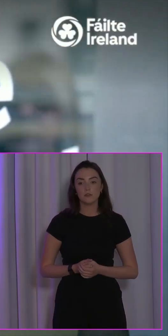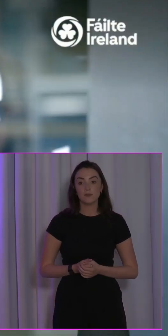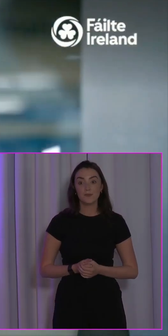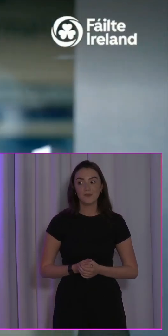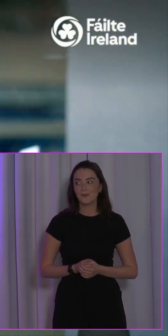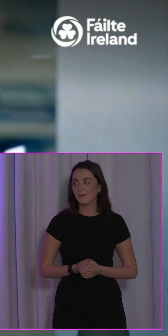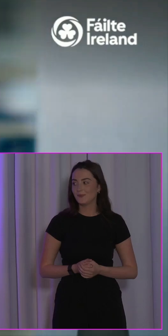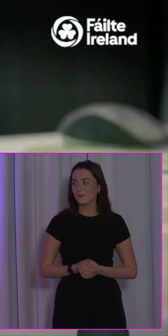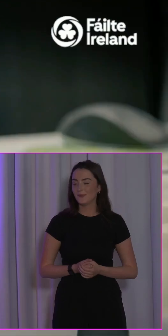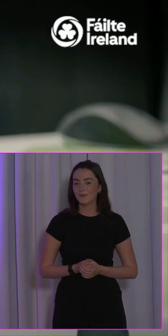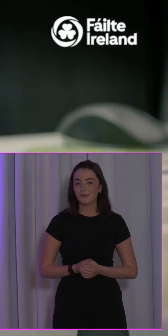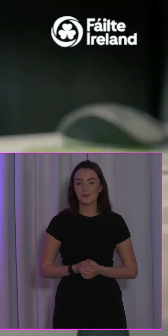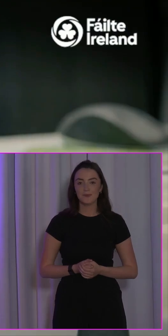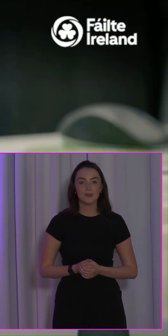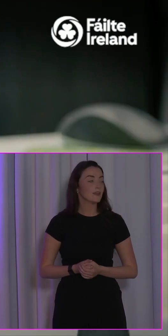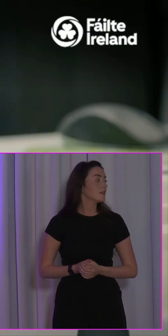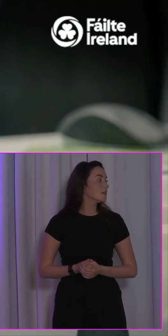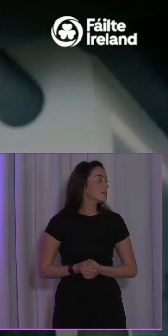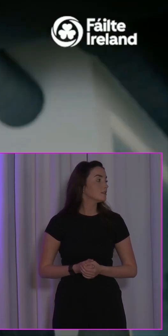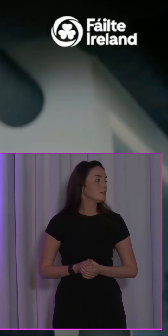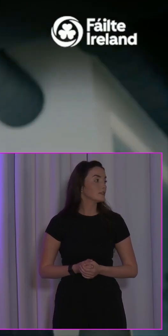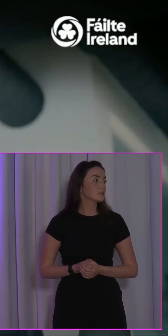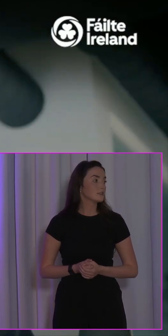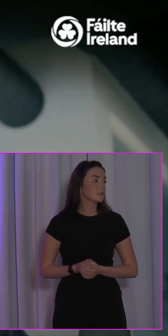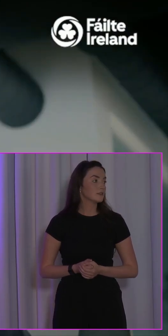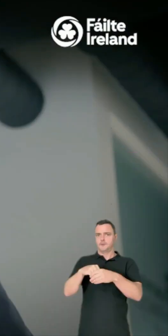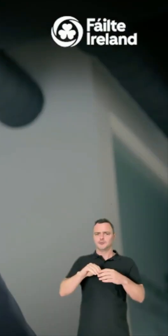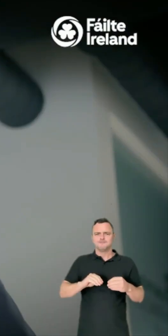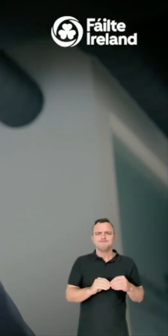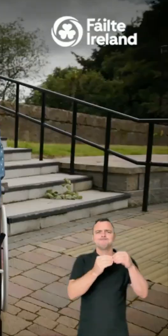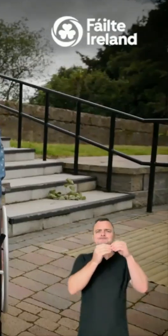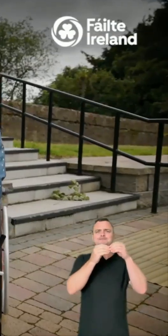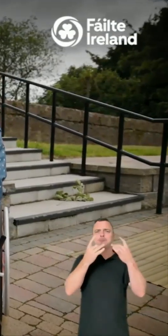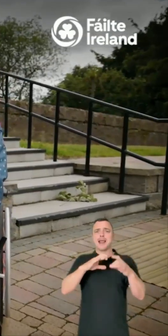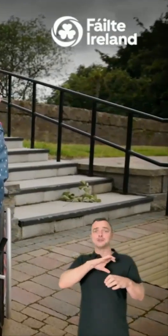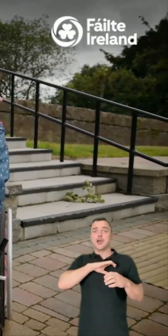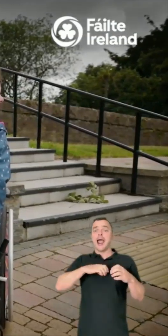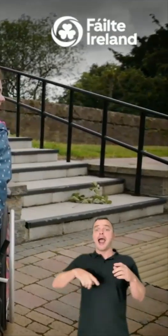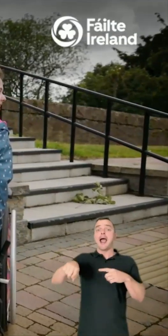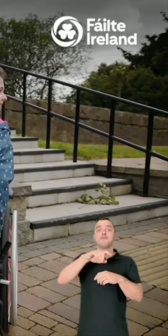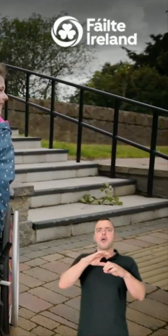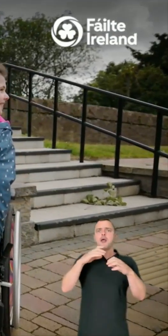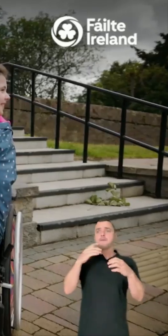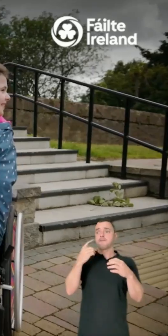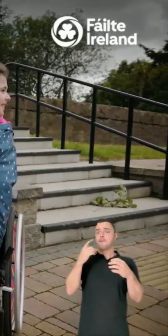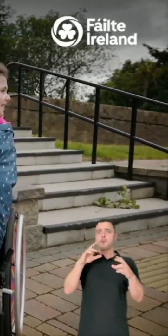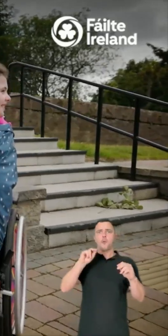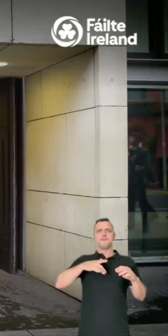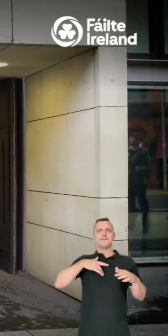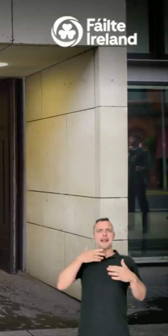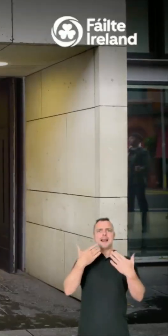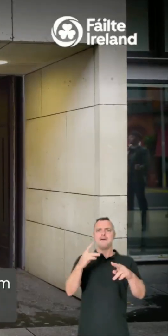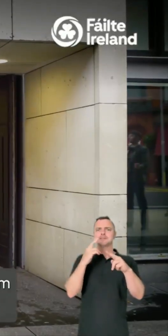Ireland recognises the importance of accessible and inclusive tourism to create a tourism destination where no one is left